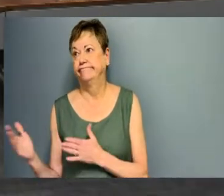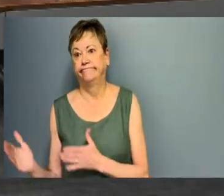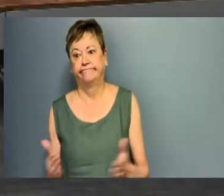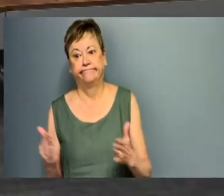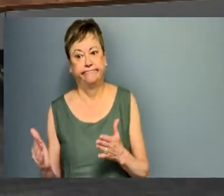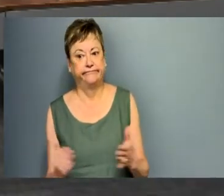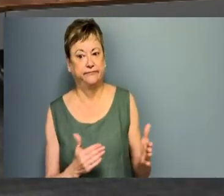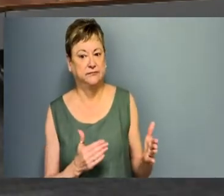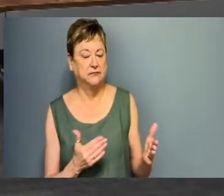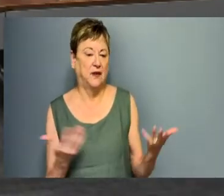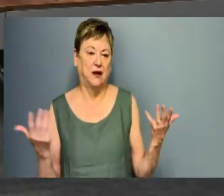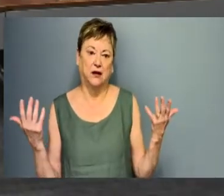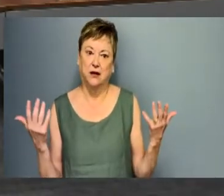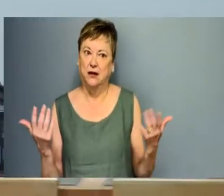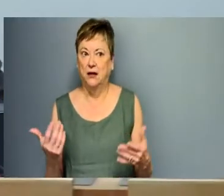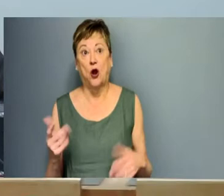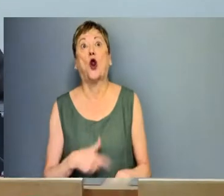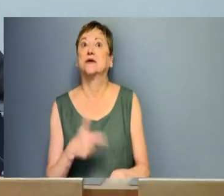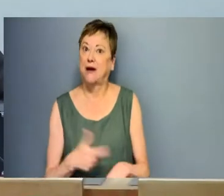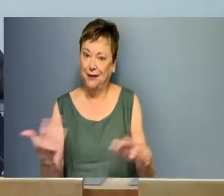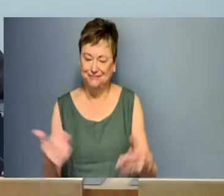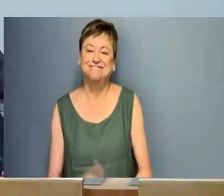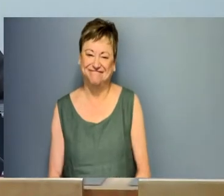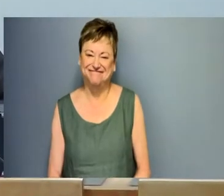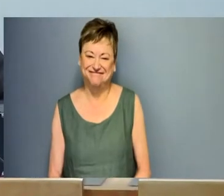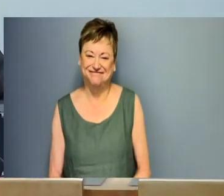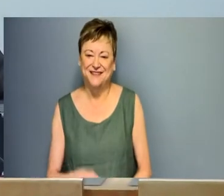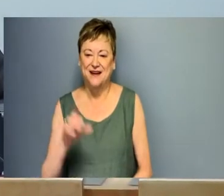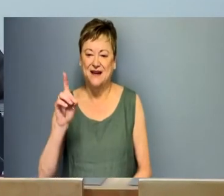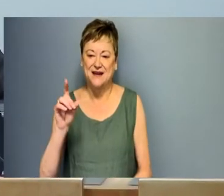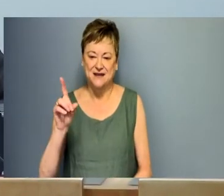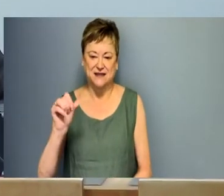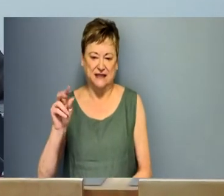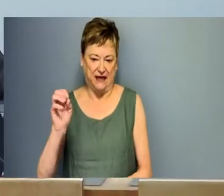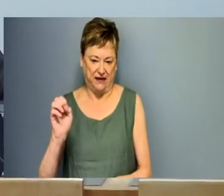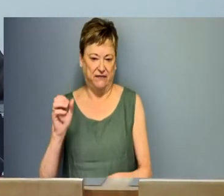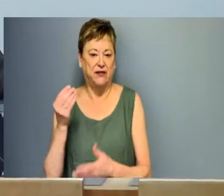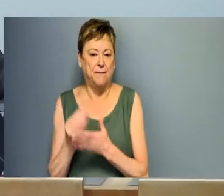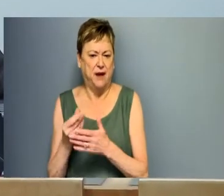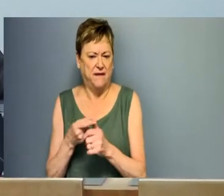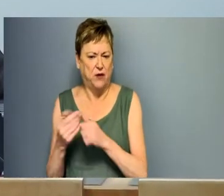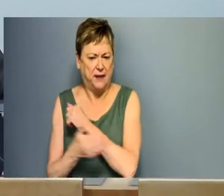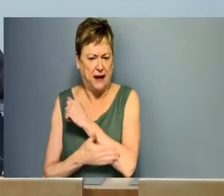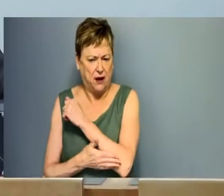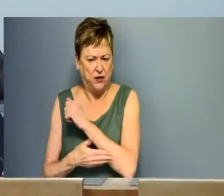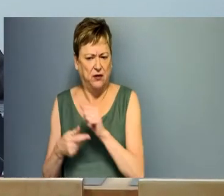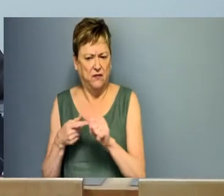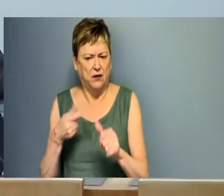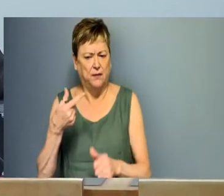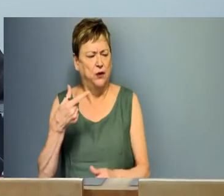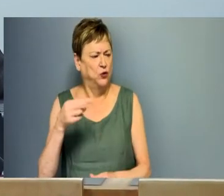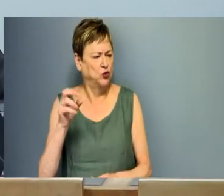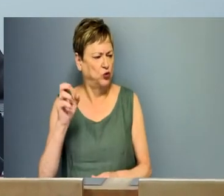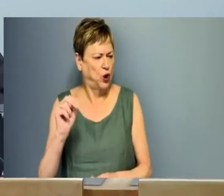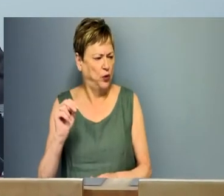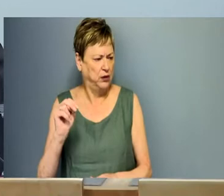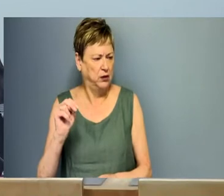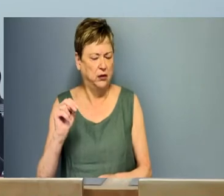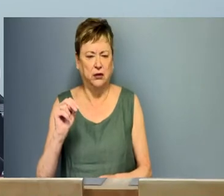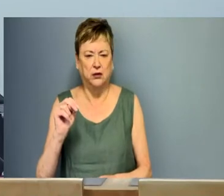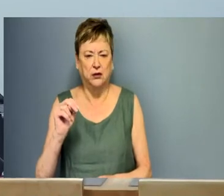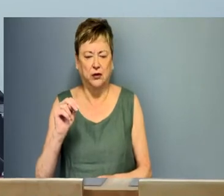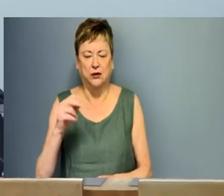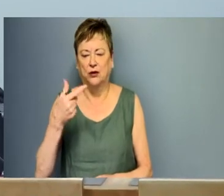I would say, a long time. And then, Dave, the funding for the county, is it coming from Growing Greener? Growing Greener,